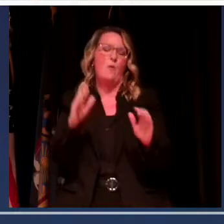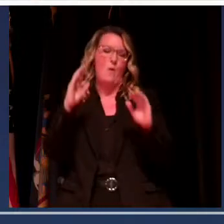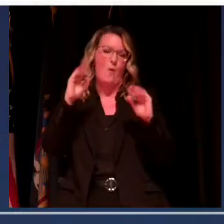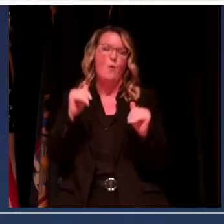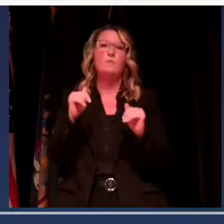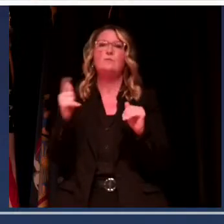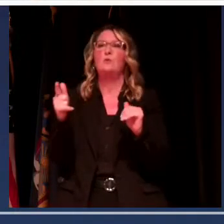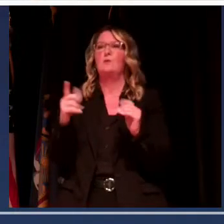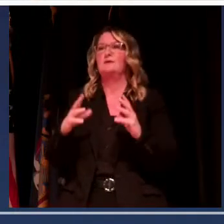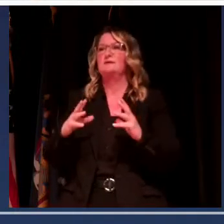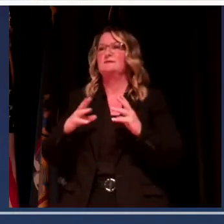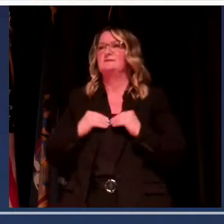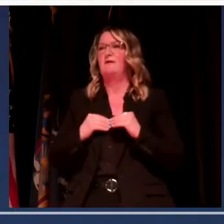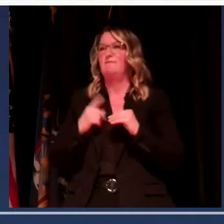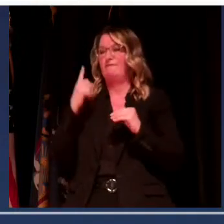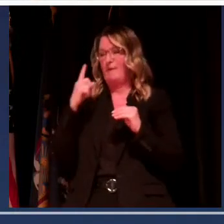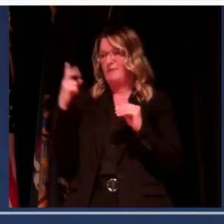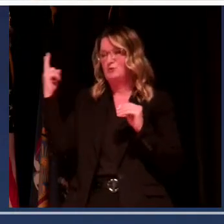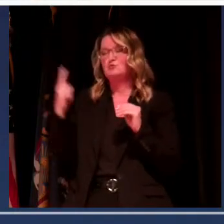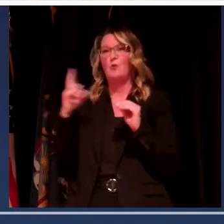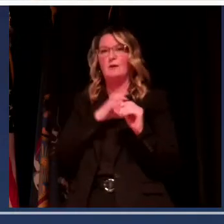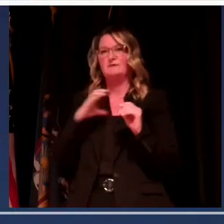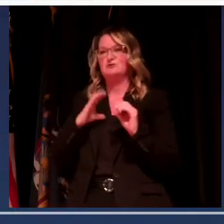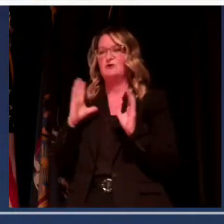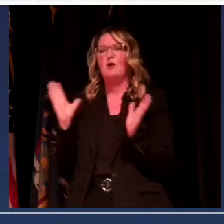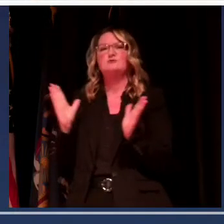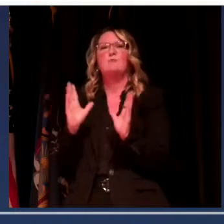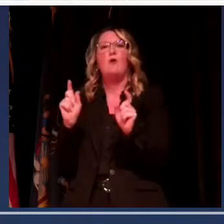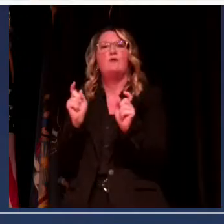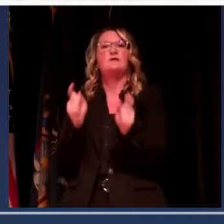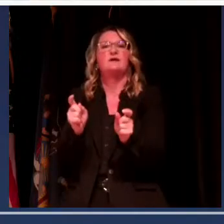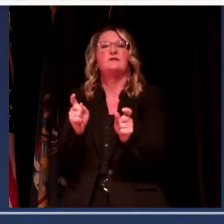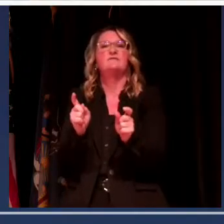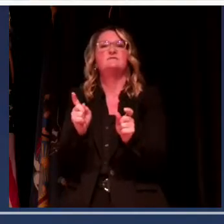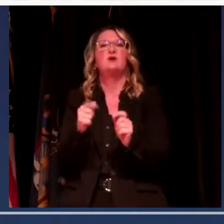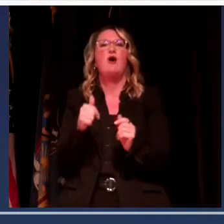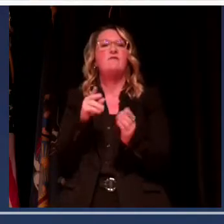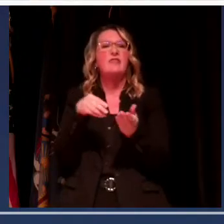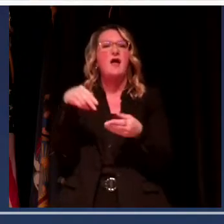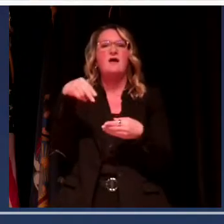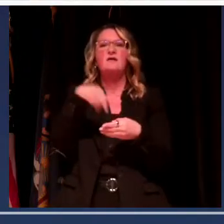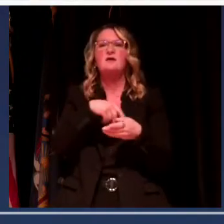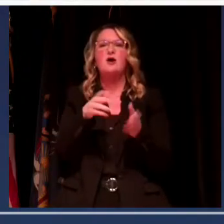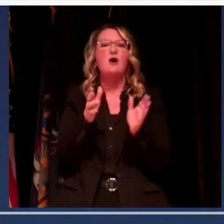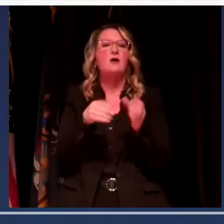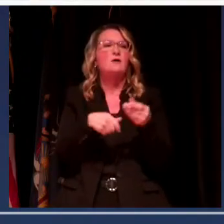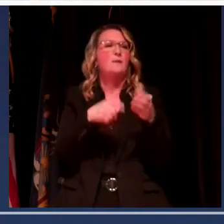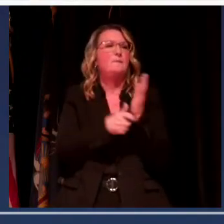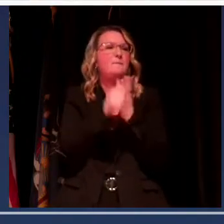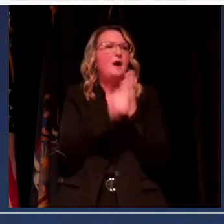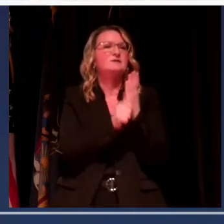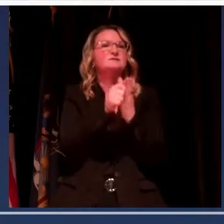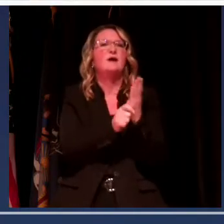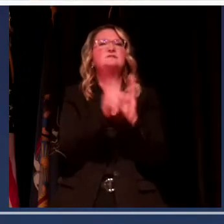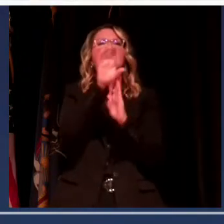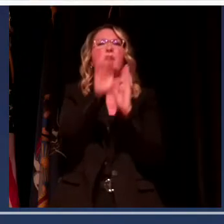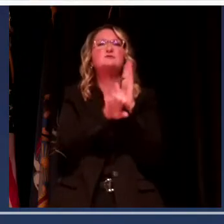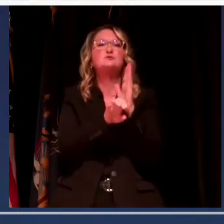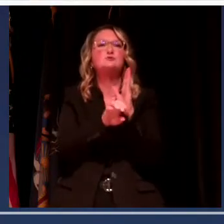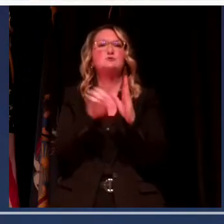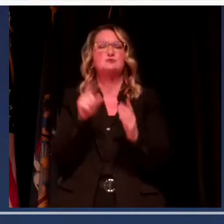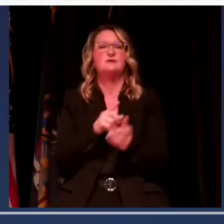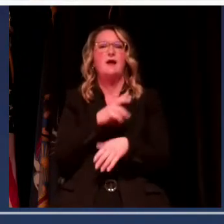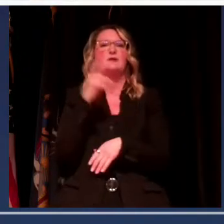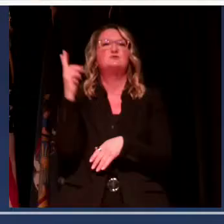on behalf of the Historical Commission, our small gift of a pocket-sized version of the Constitution of the United States and a